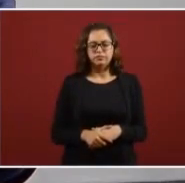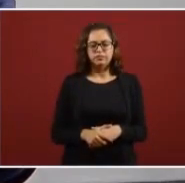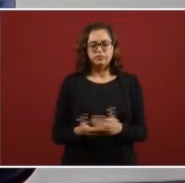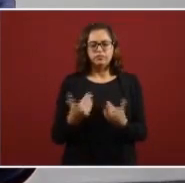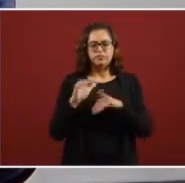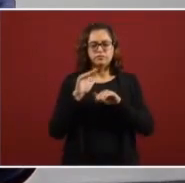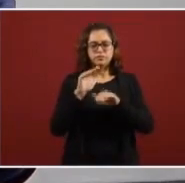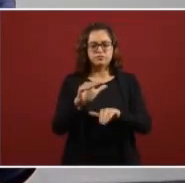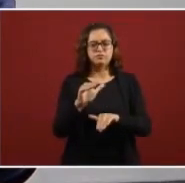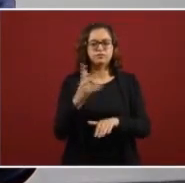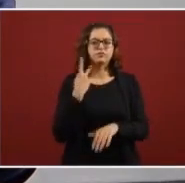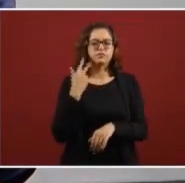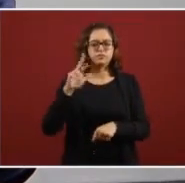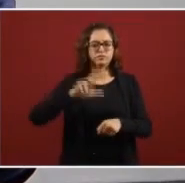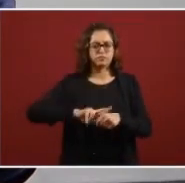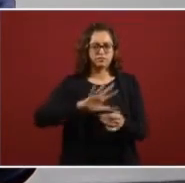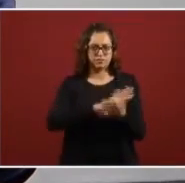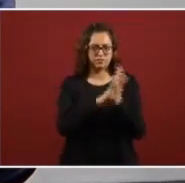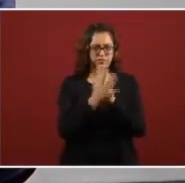when it's